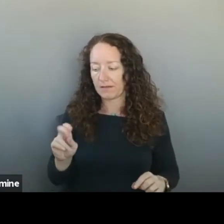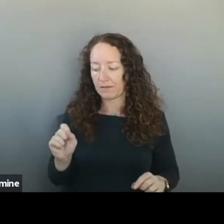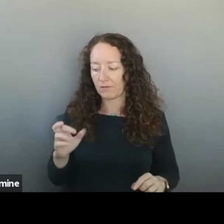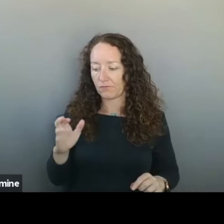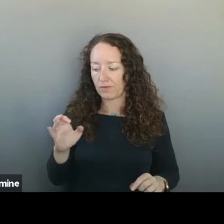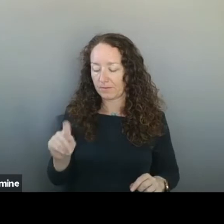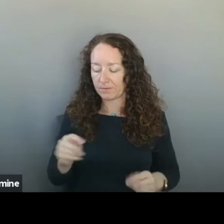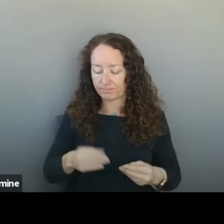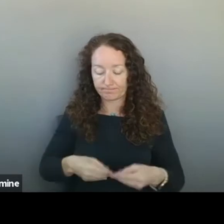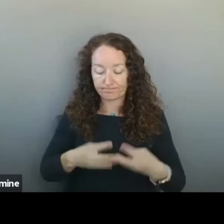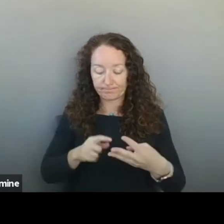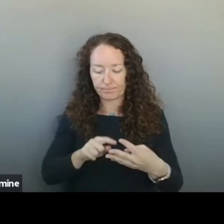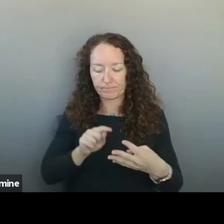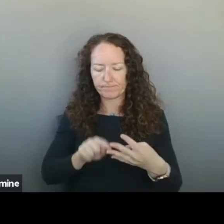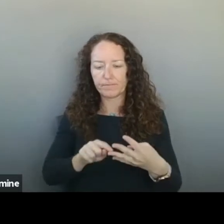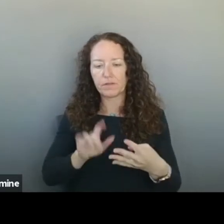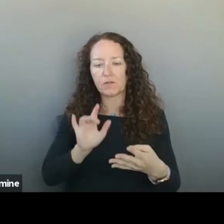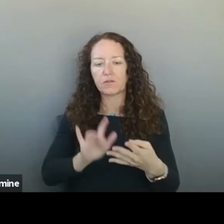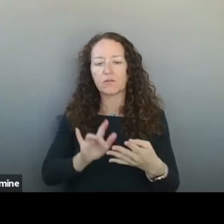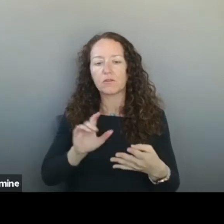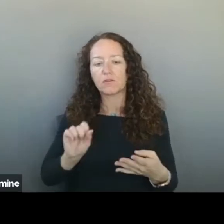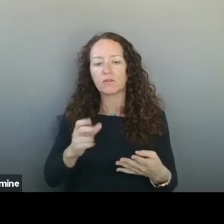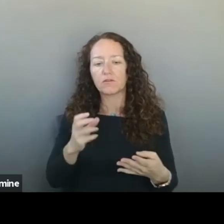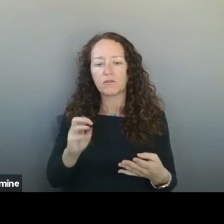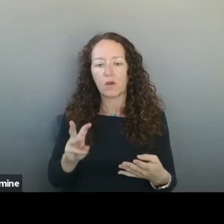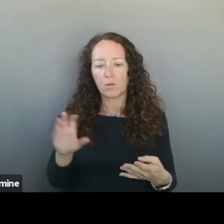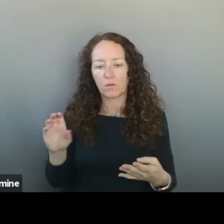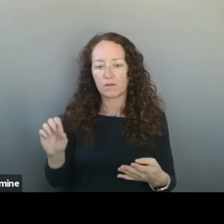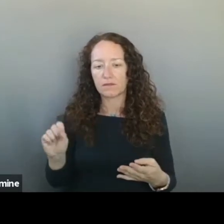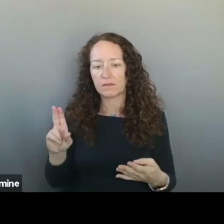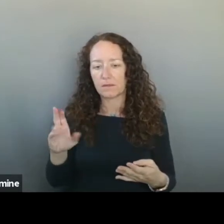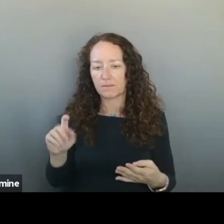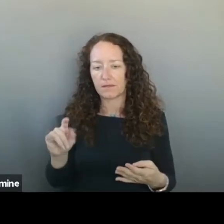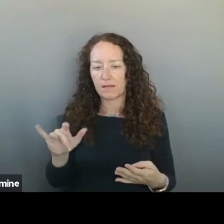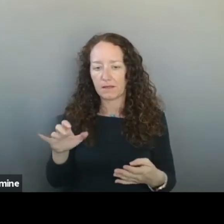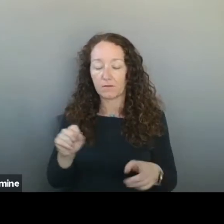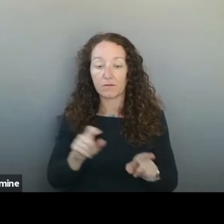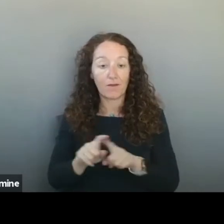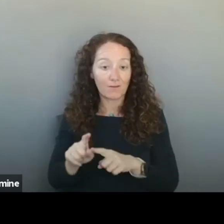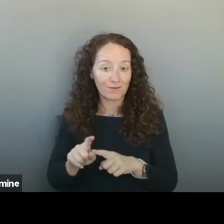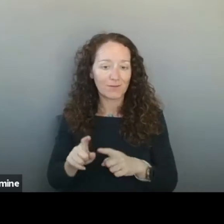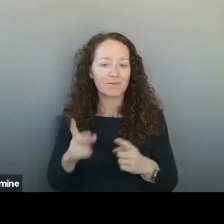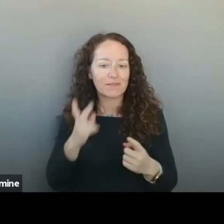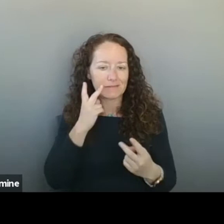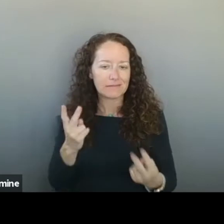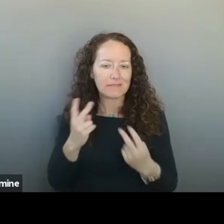subtitles. As you can see, this call also includes live ASL interpretation throughout.